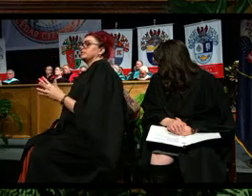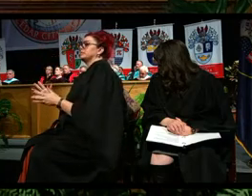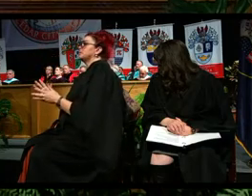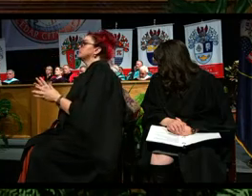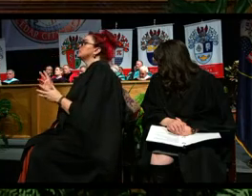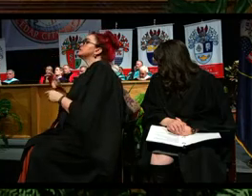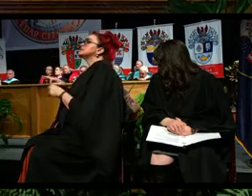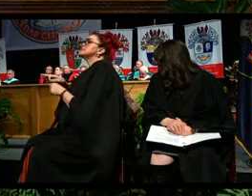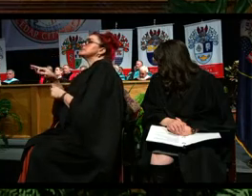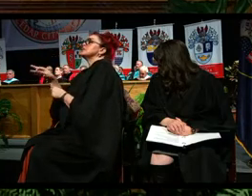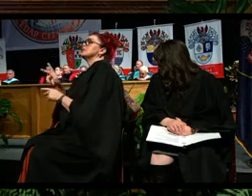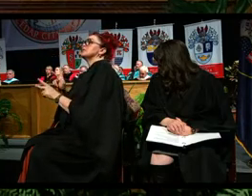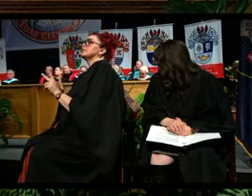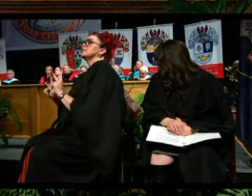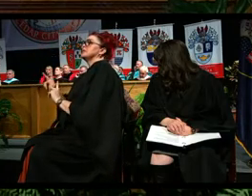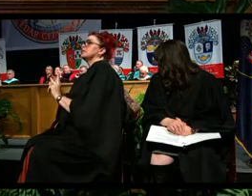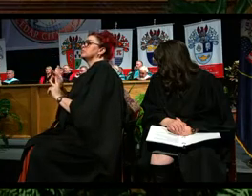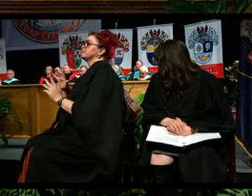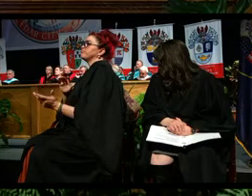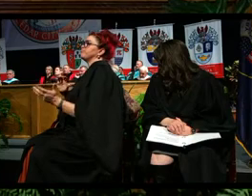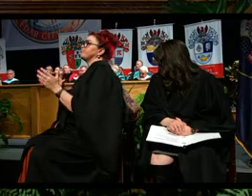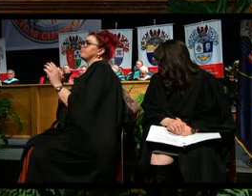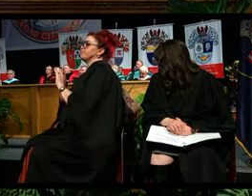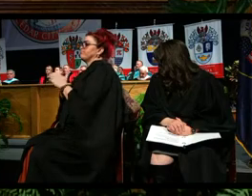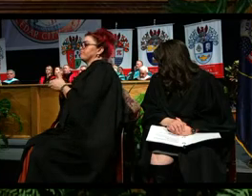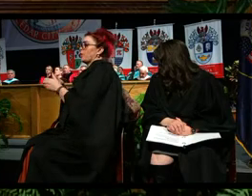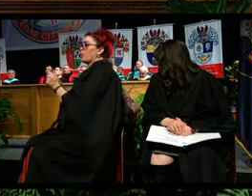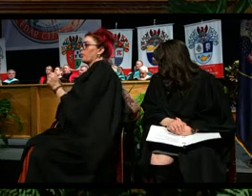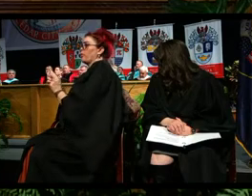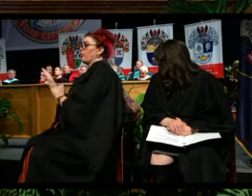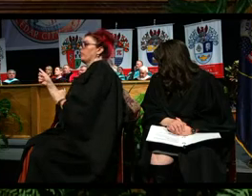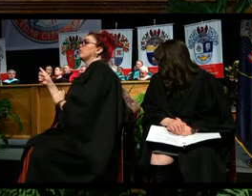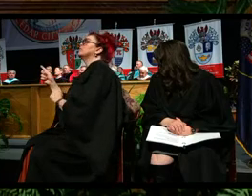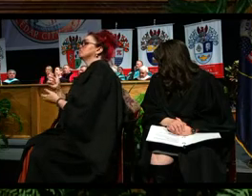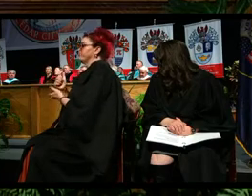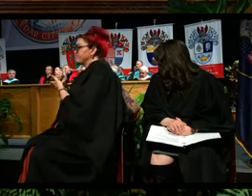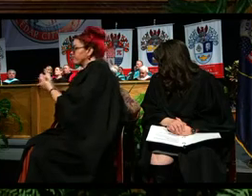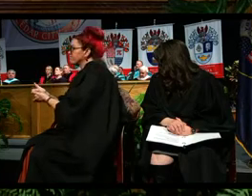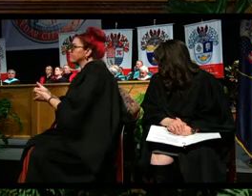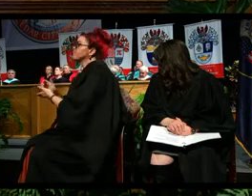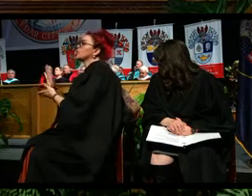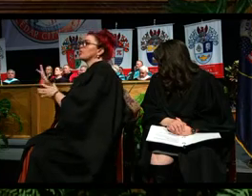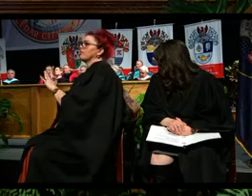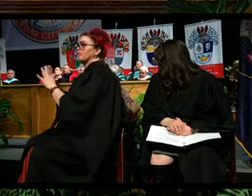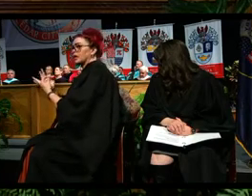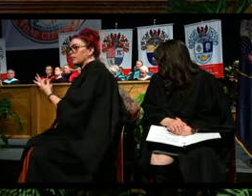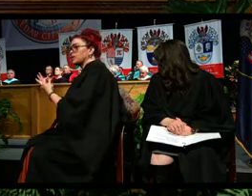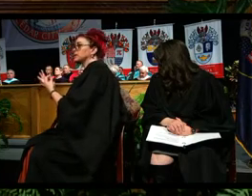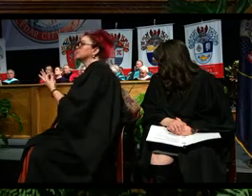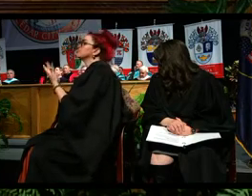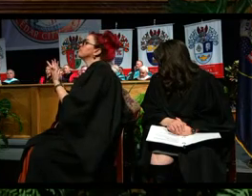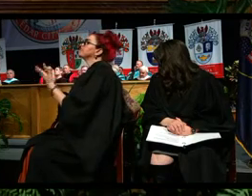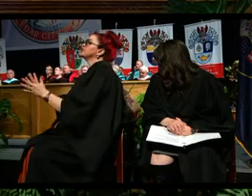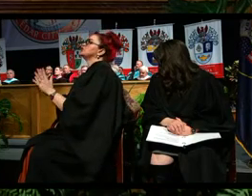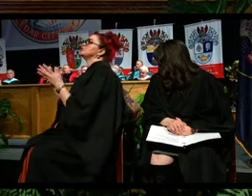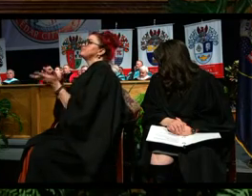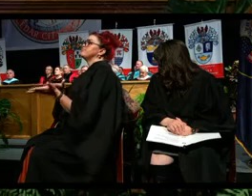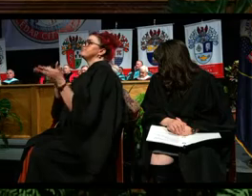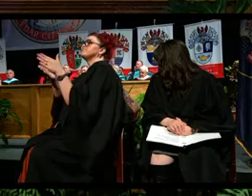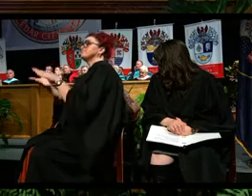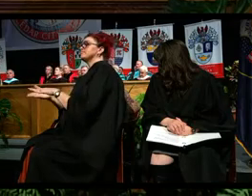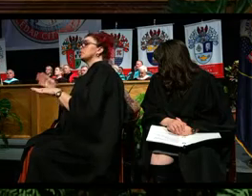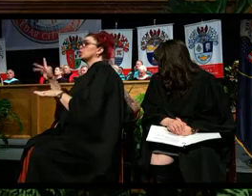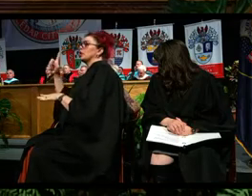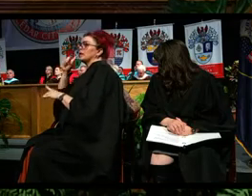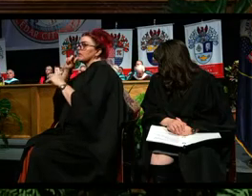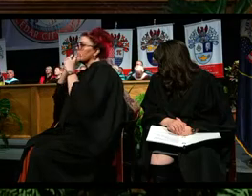people who will be with her in her life to help her, her family who's gone on before her. Bless her